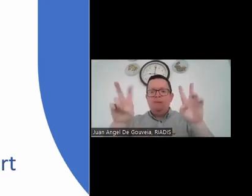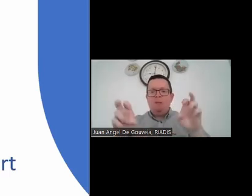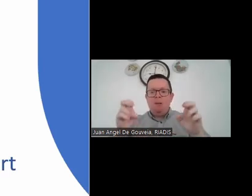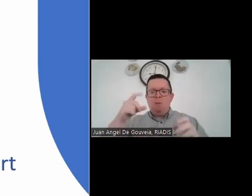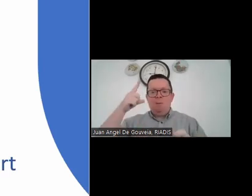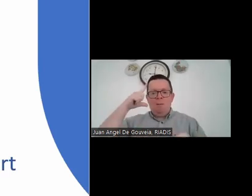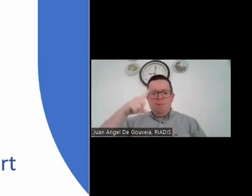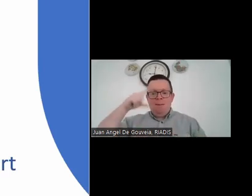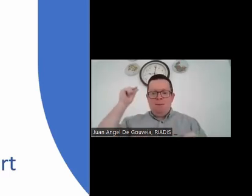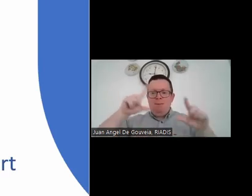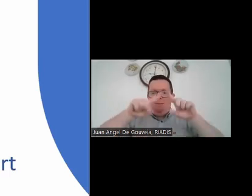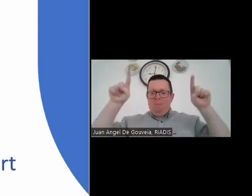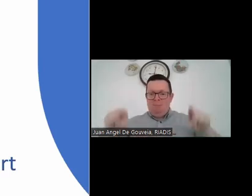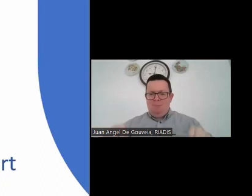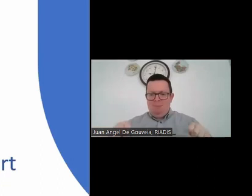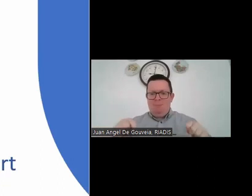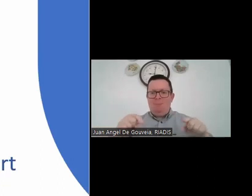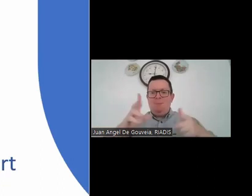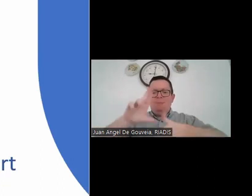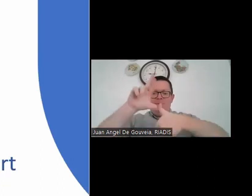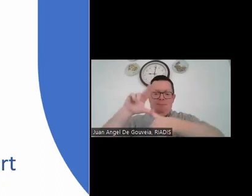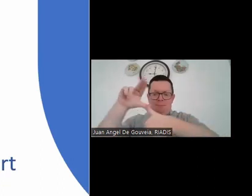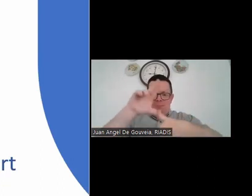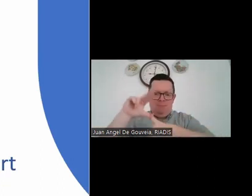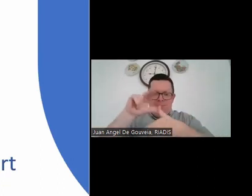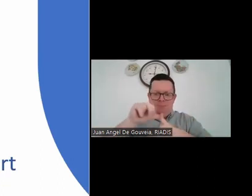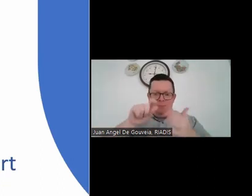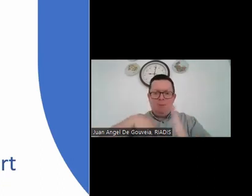for disaster risk reduction